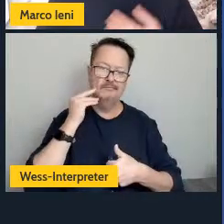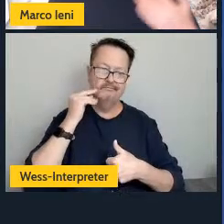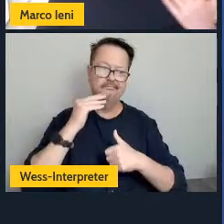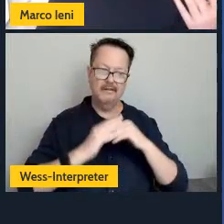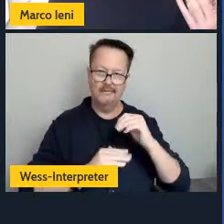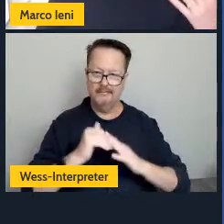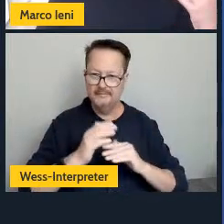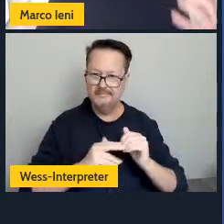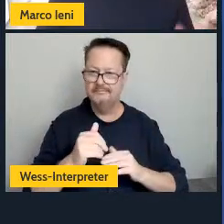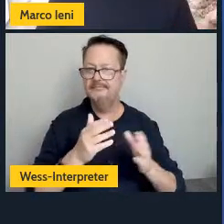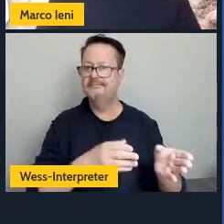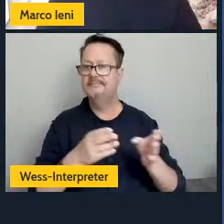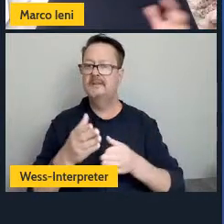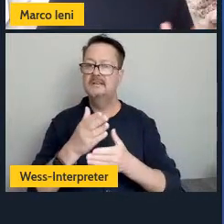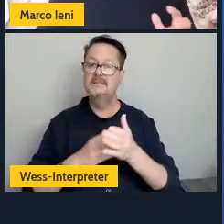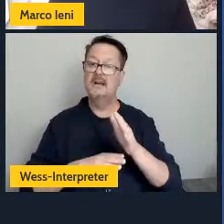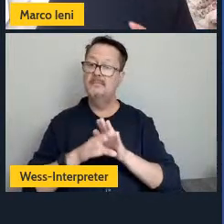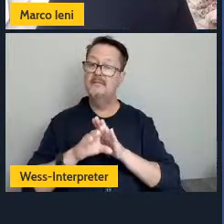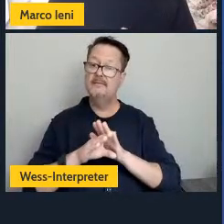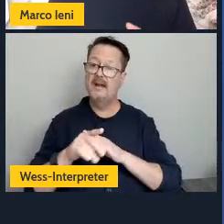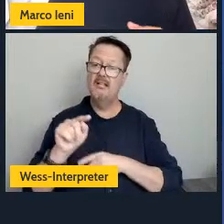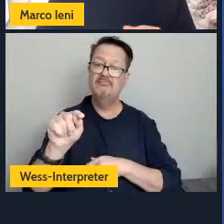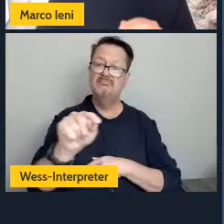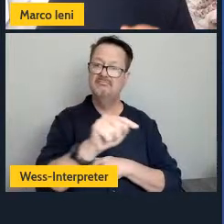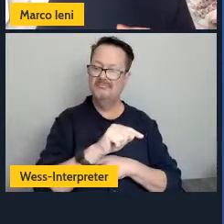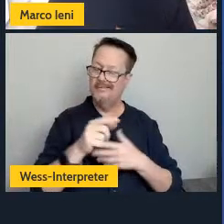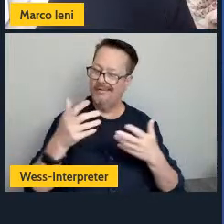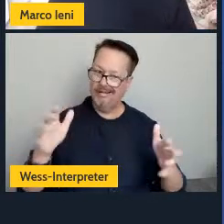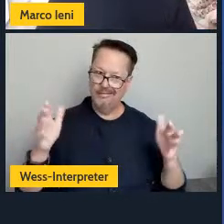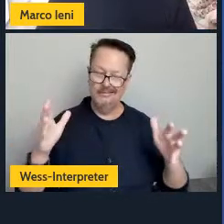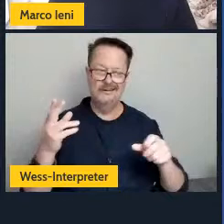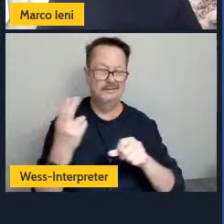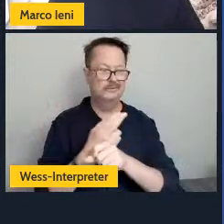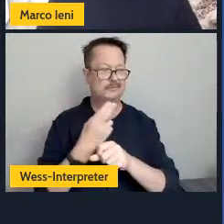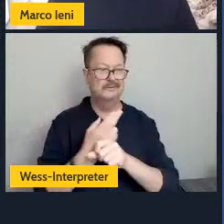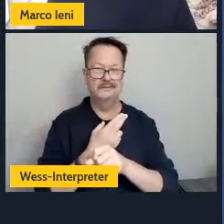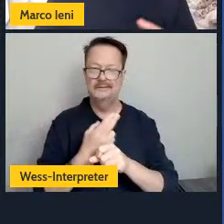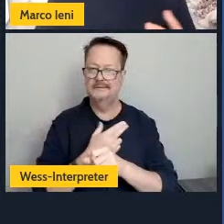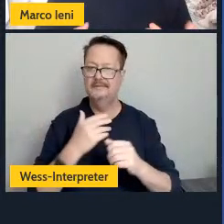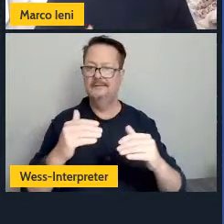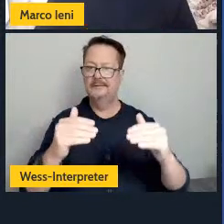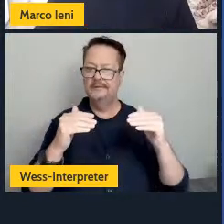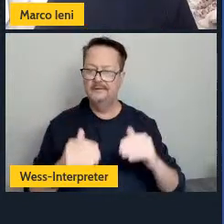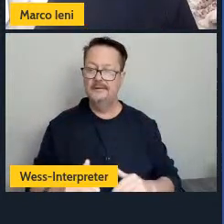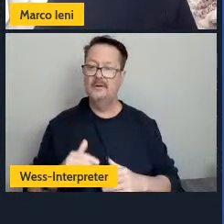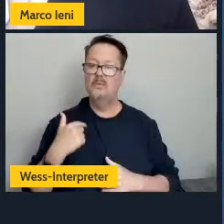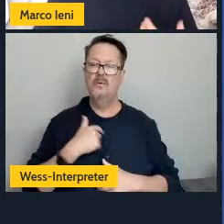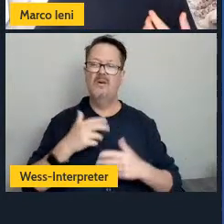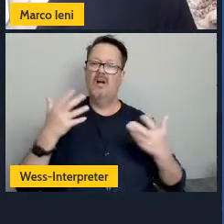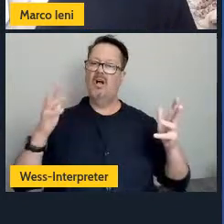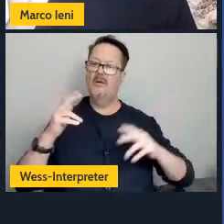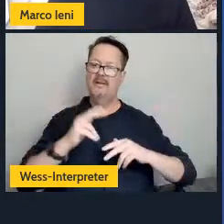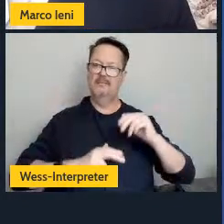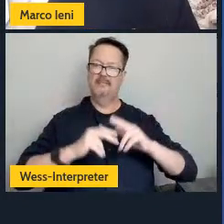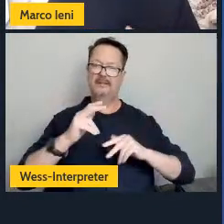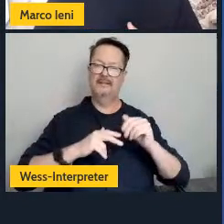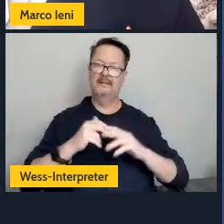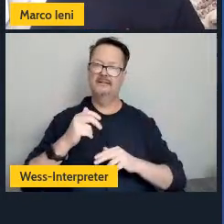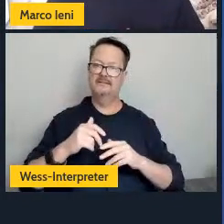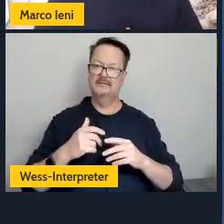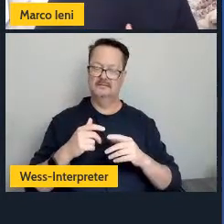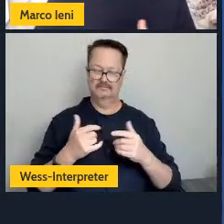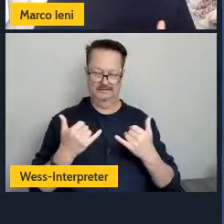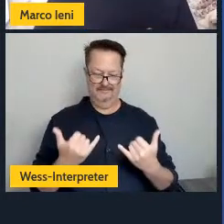team some developers were already using it. We already built some existing